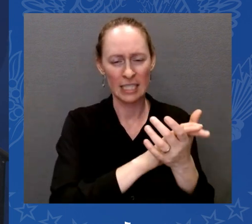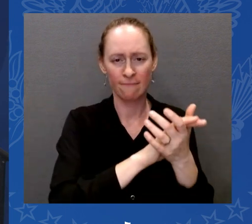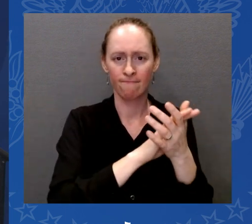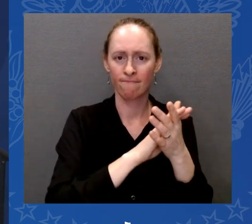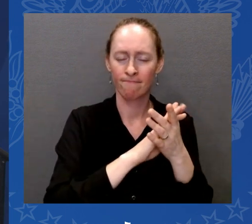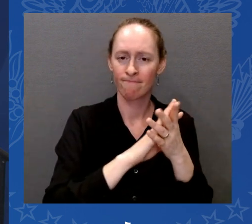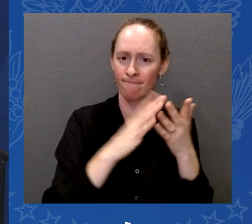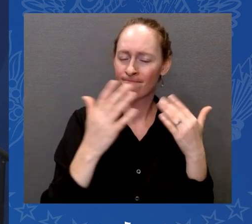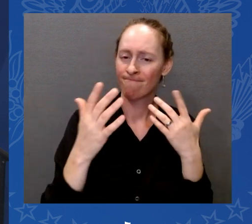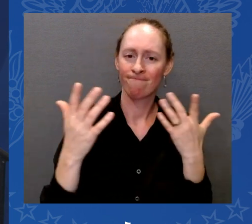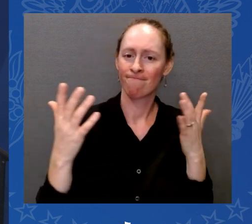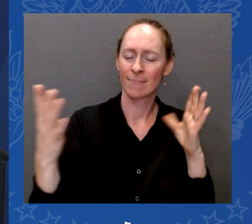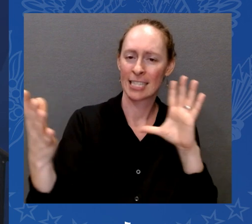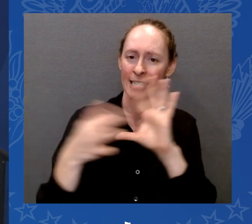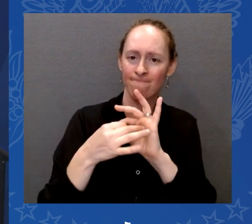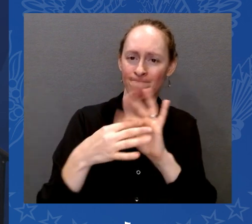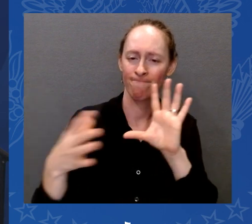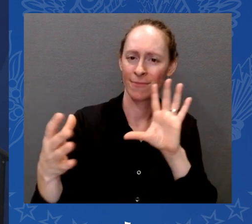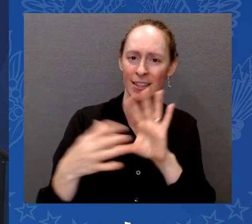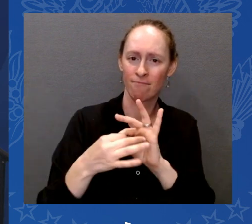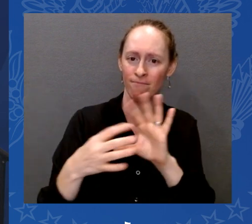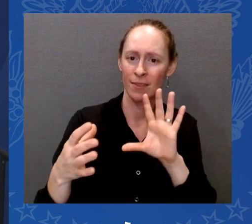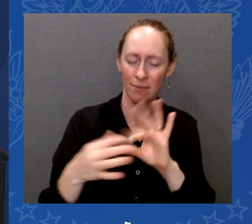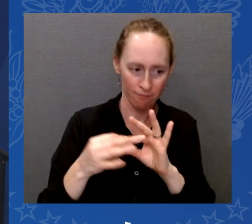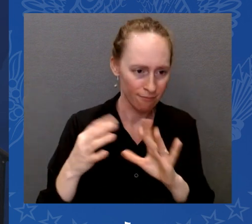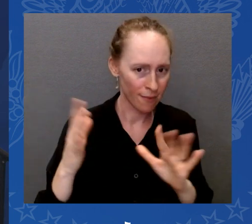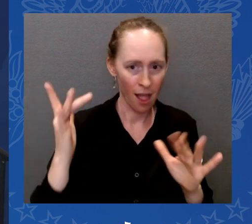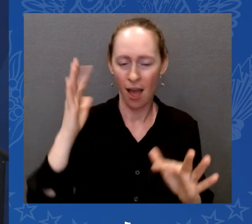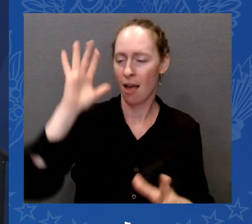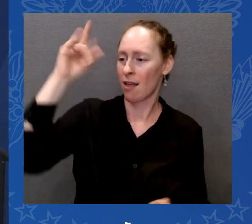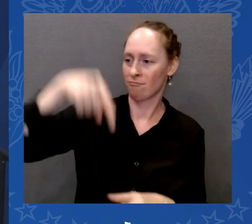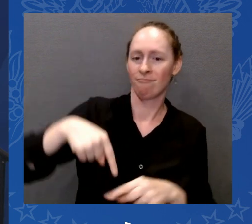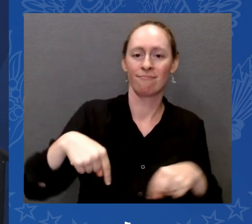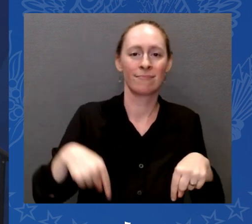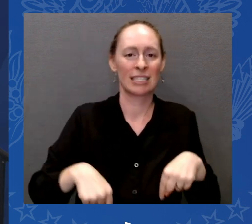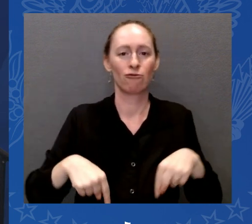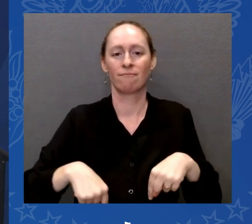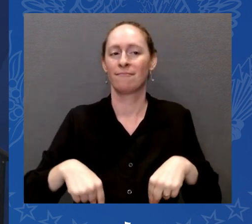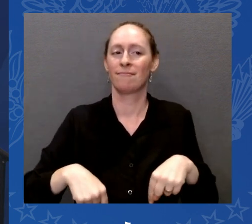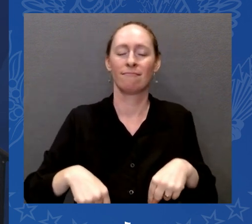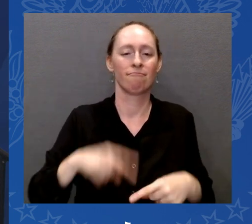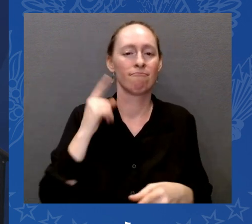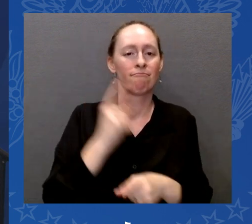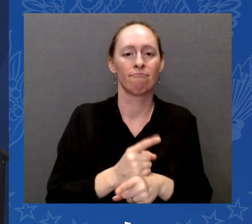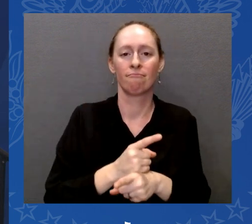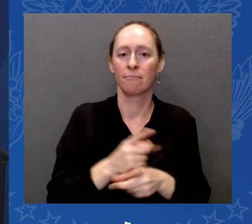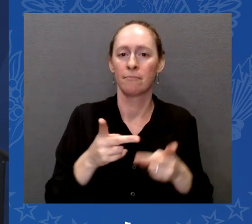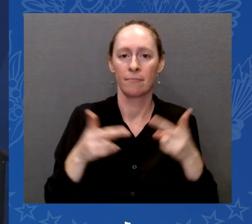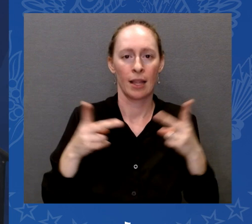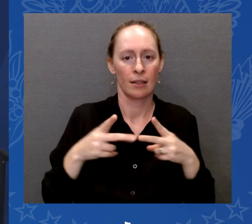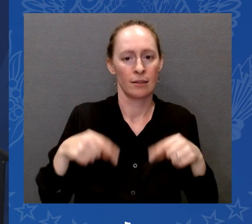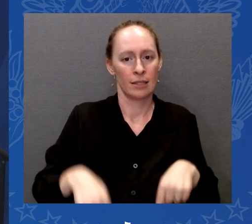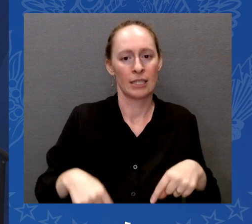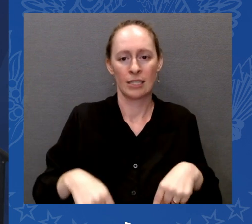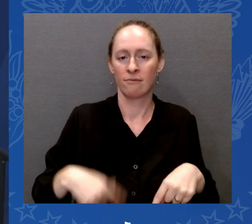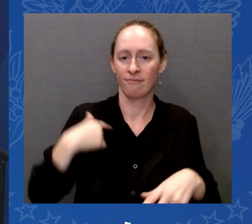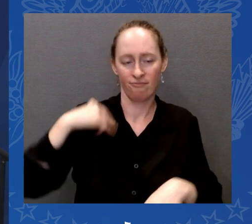our new mega fabs here in Clay. And we are really excited about becoming part of your community